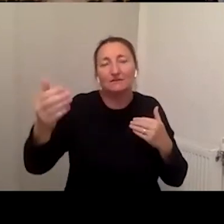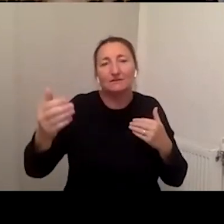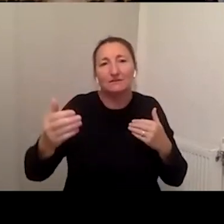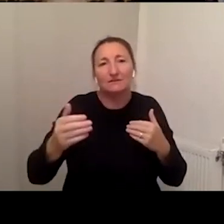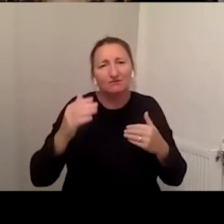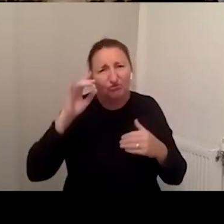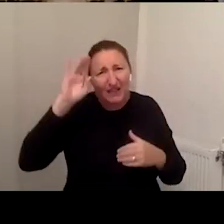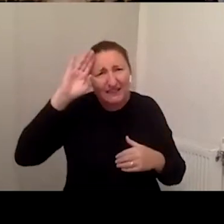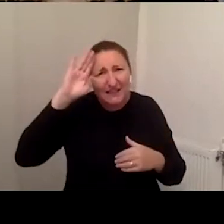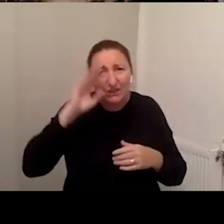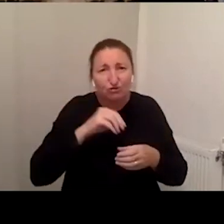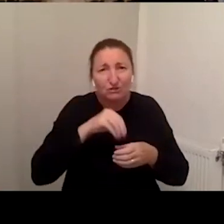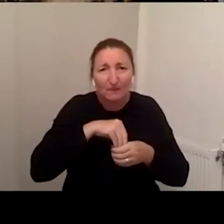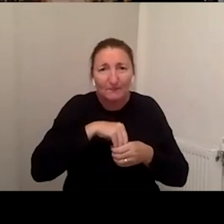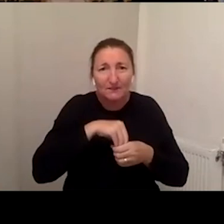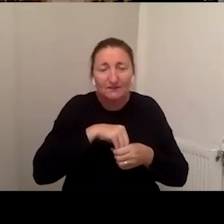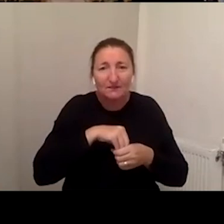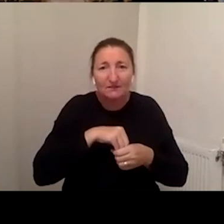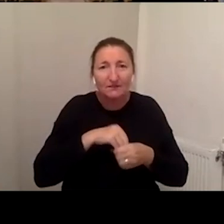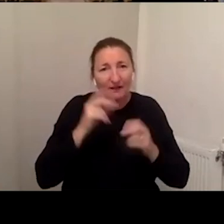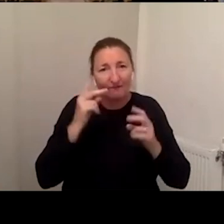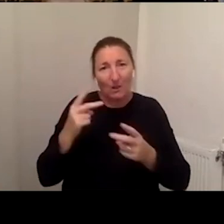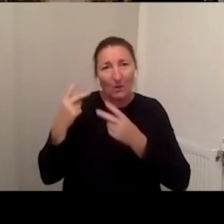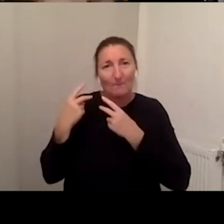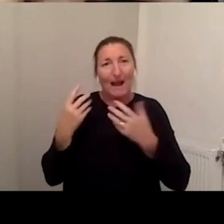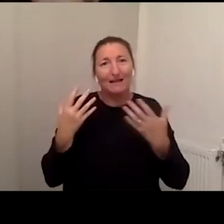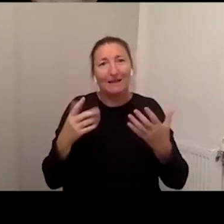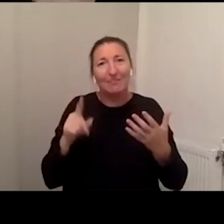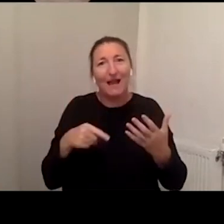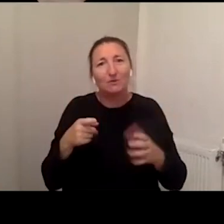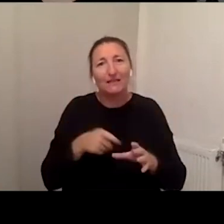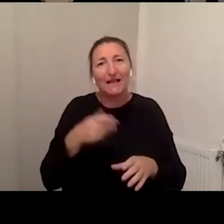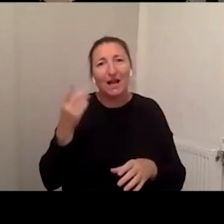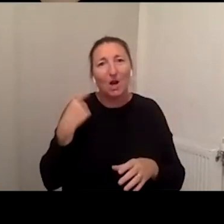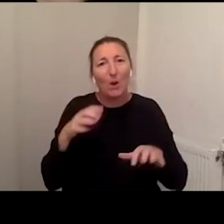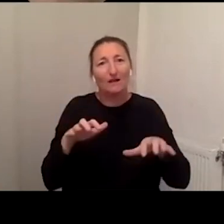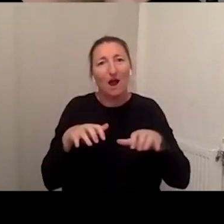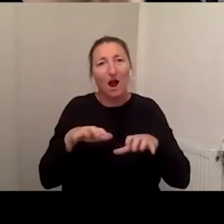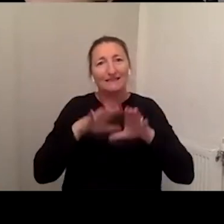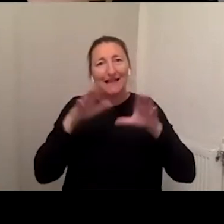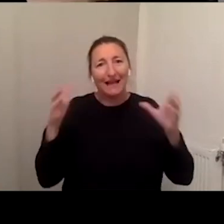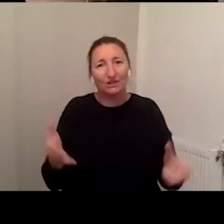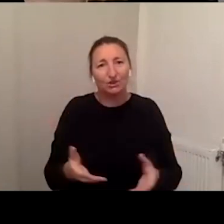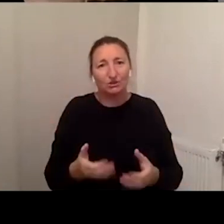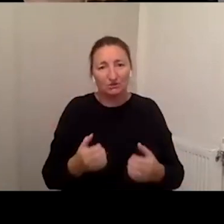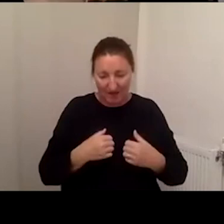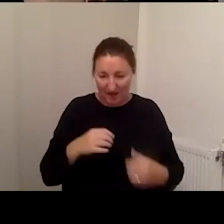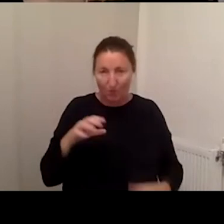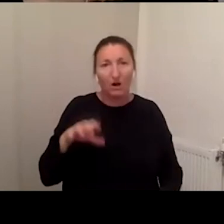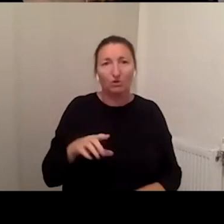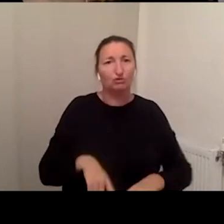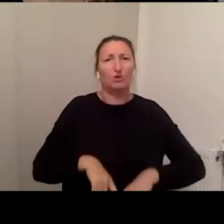back 10,000 years, this is when we had the last ice age. So our surface looked totally different. I mean, you just want to make sure